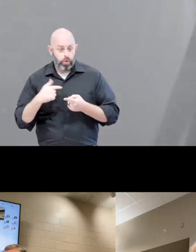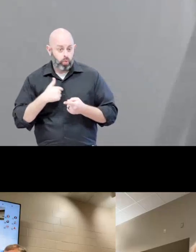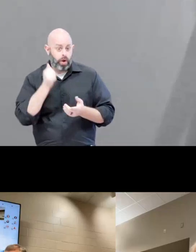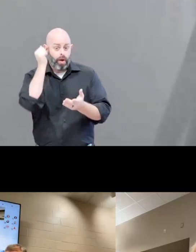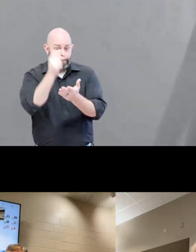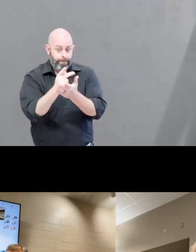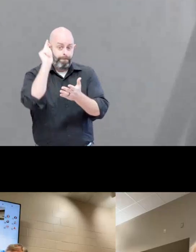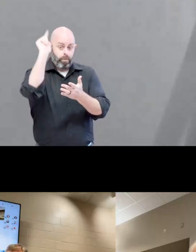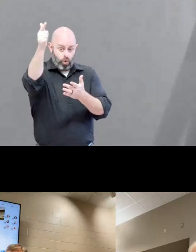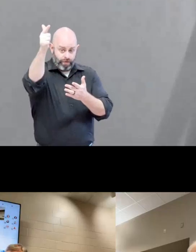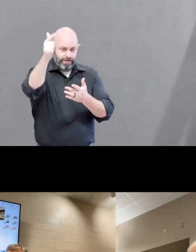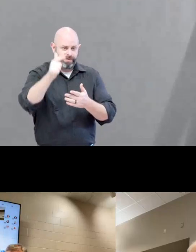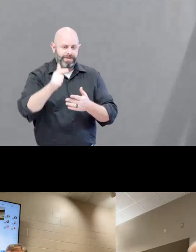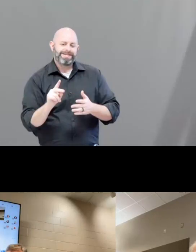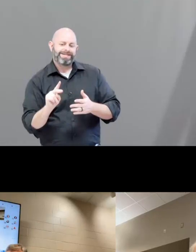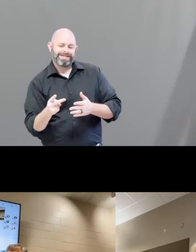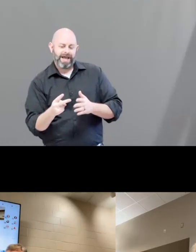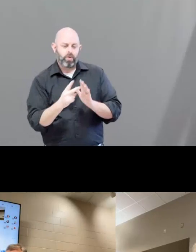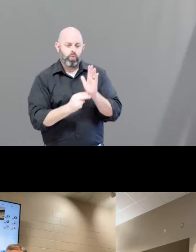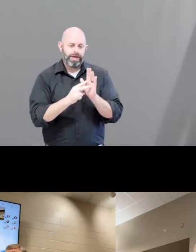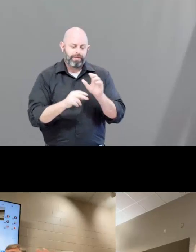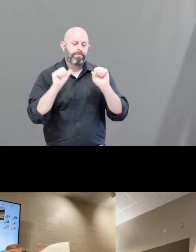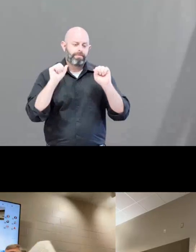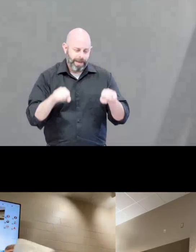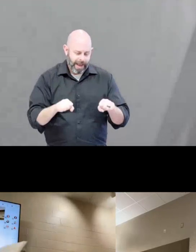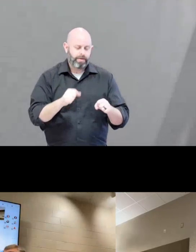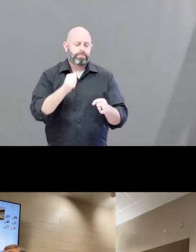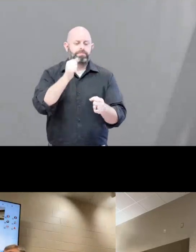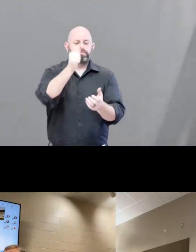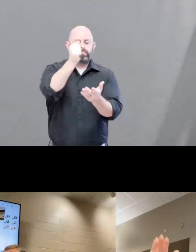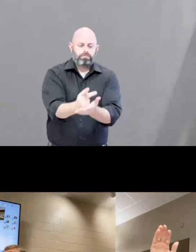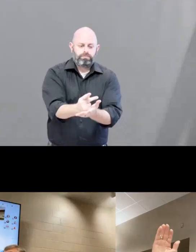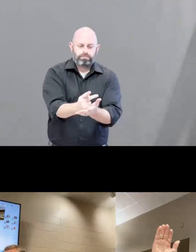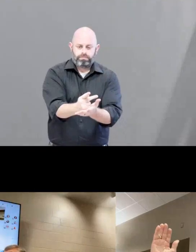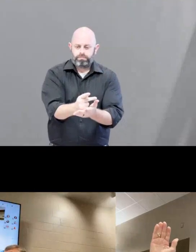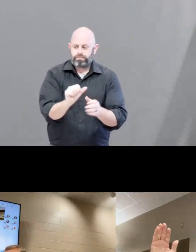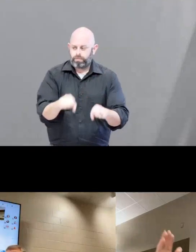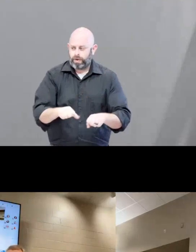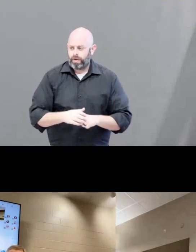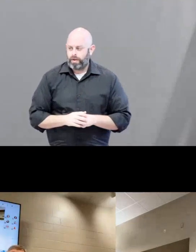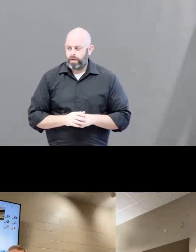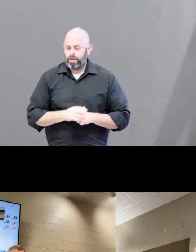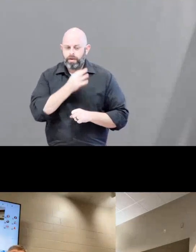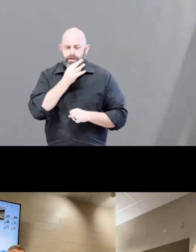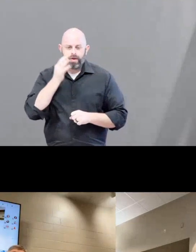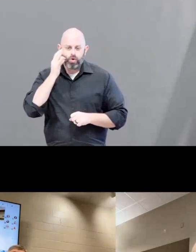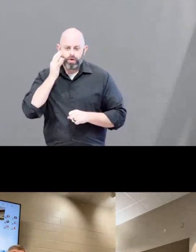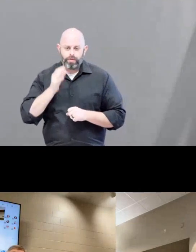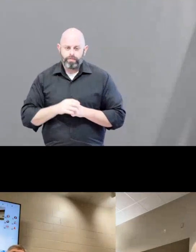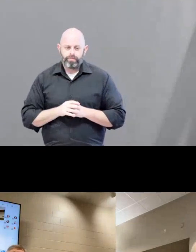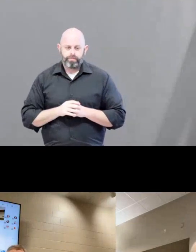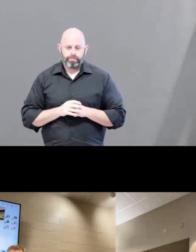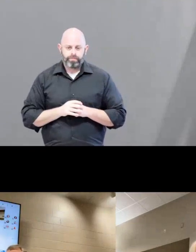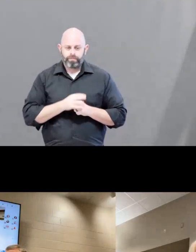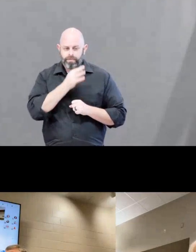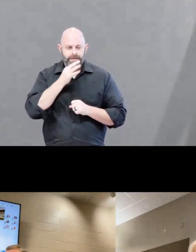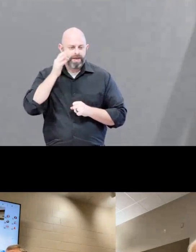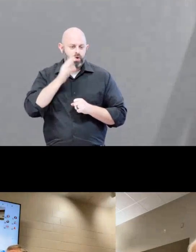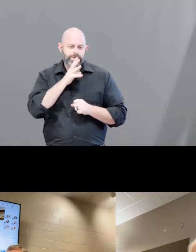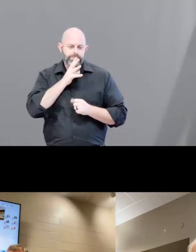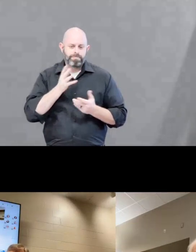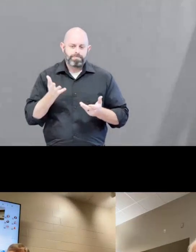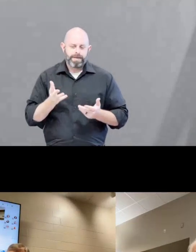approve it on second read, we can have made this edits. Thank you. Yes, sir. Thank you, Ron. Yes, Gary. Gary speaking.